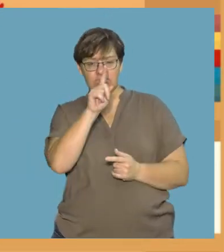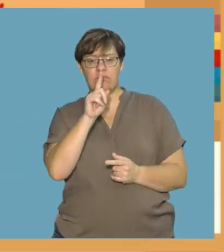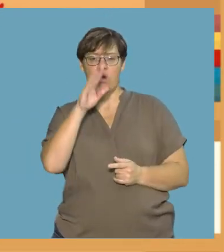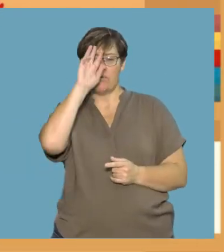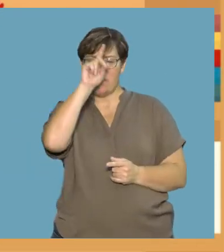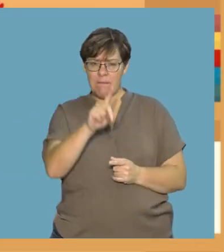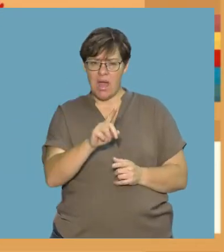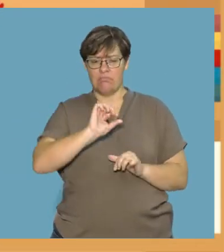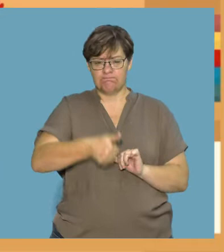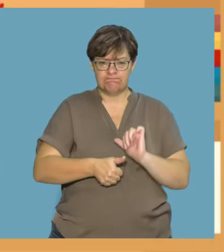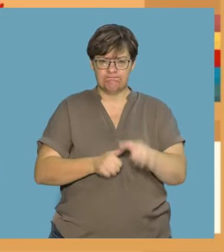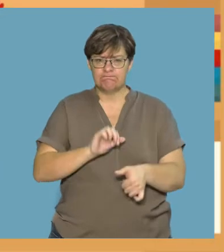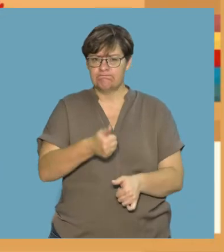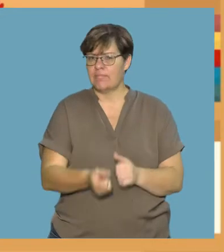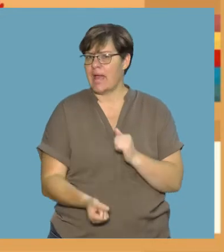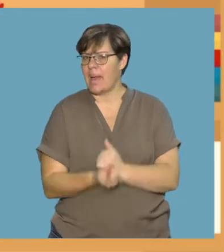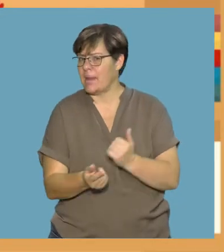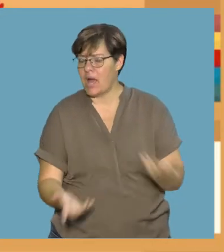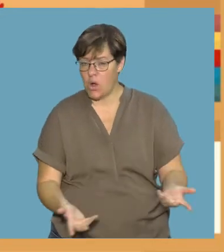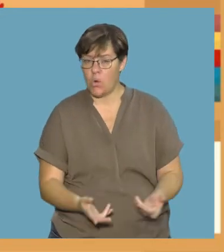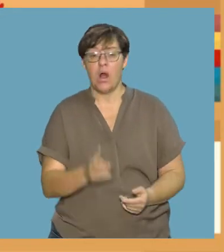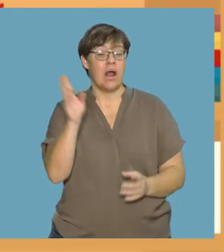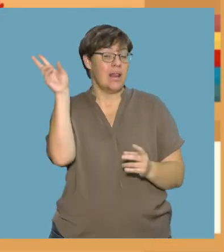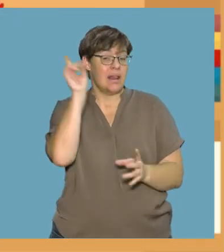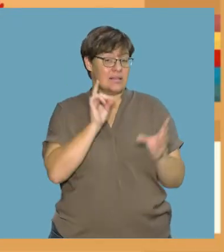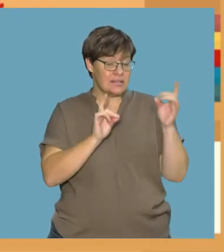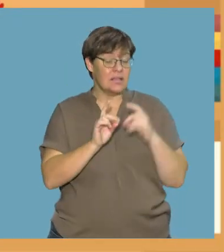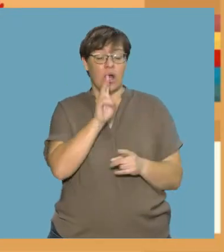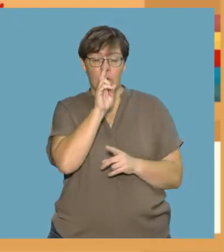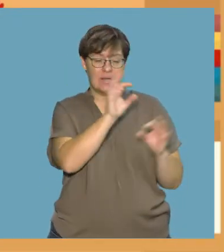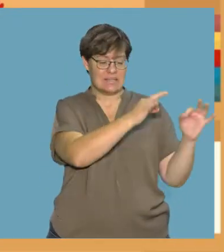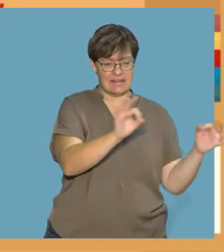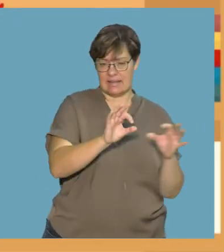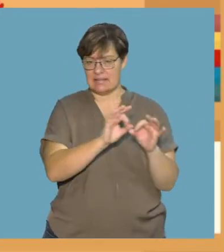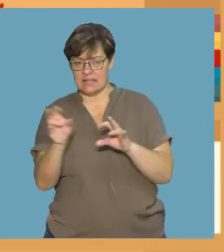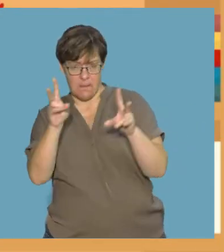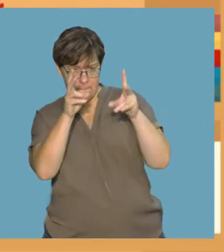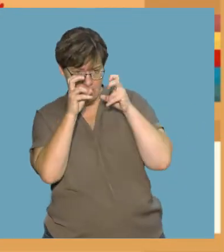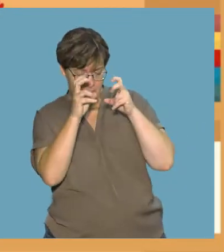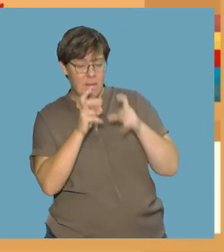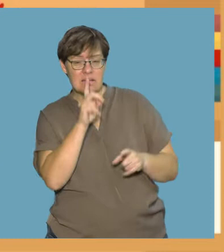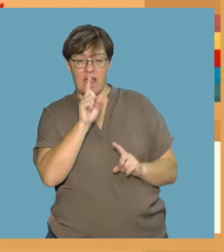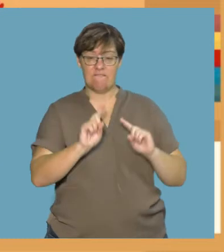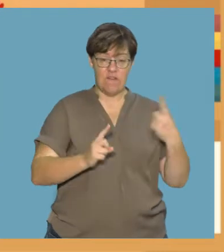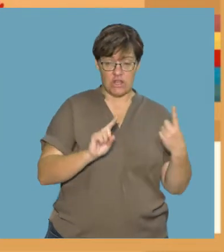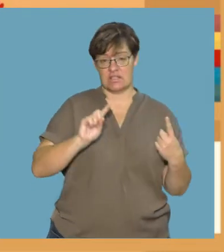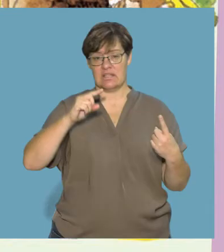order of how things happened. Listen to these 2 sentences and say which one came first in the